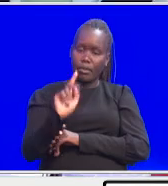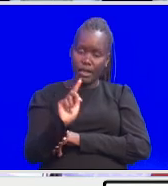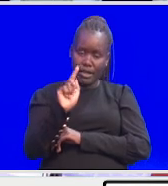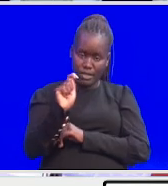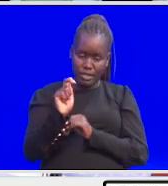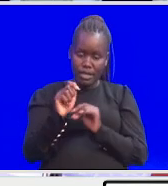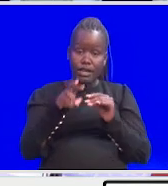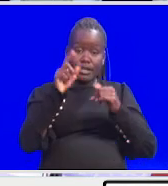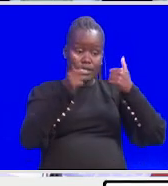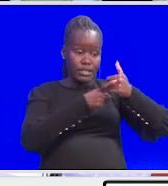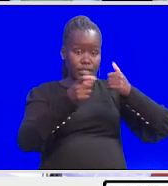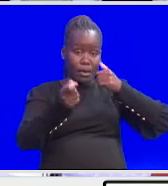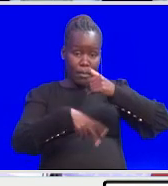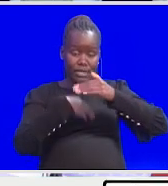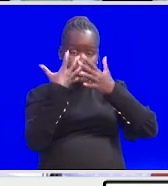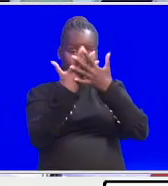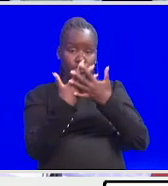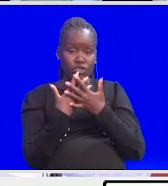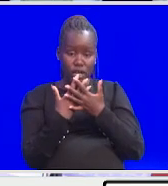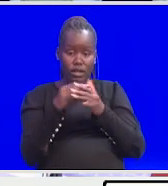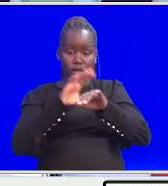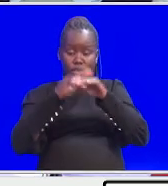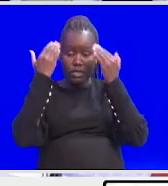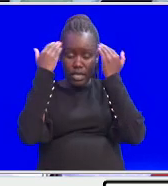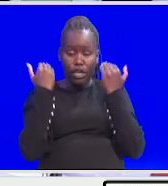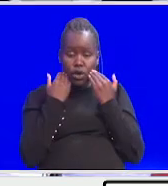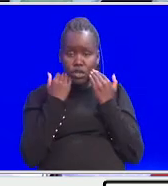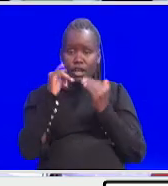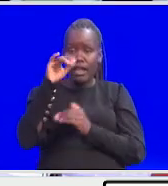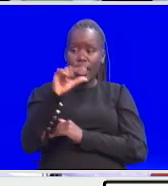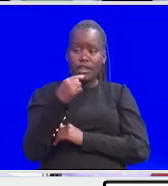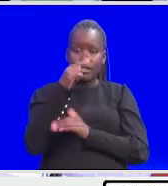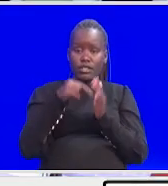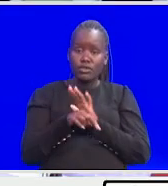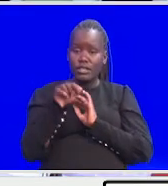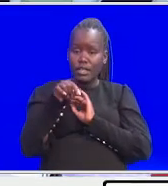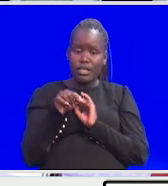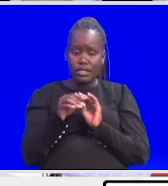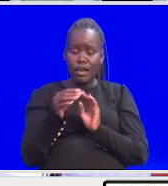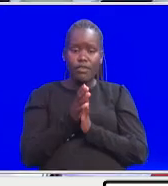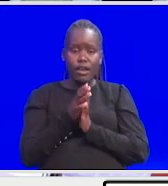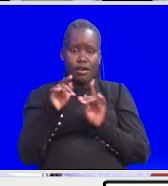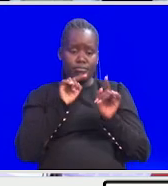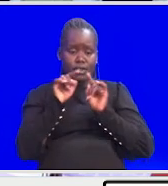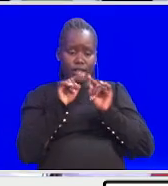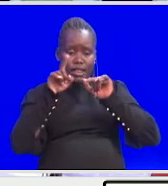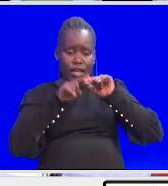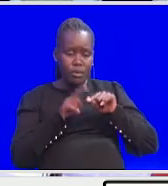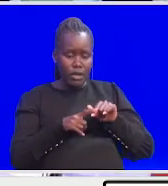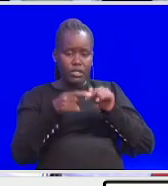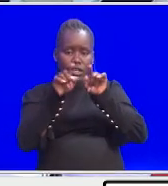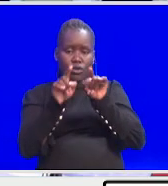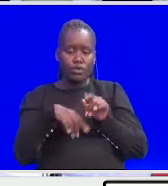being found in contempt of court. Koome stated that these events threaten the independence and functionality